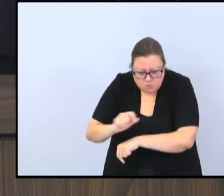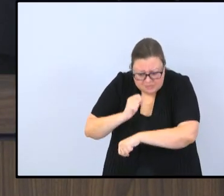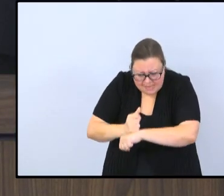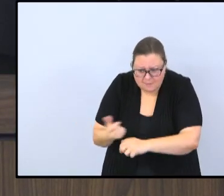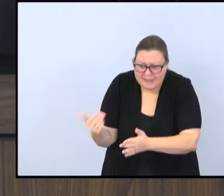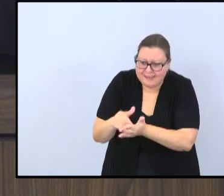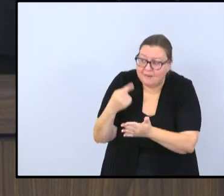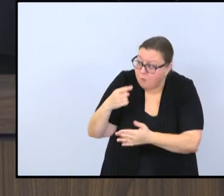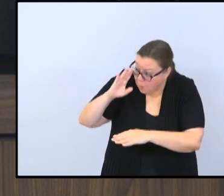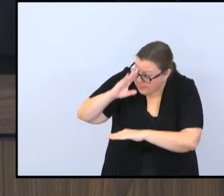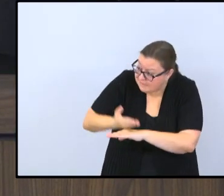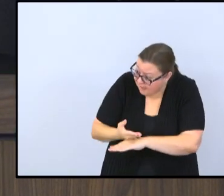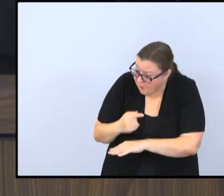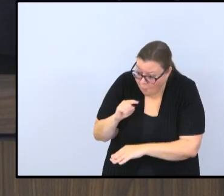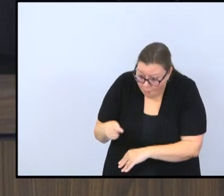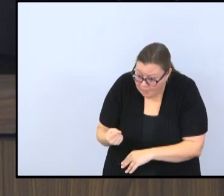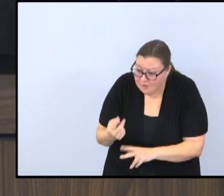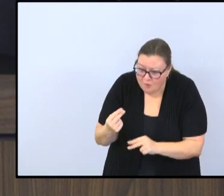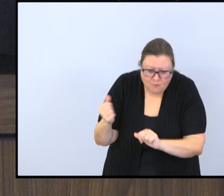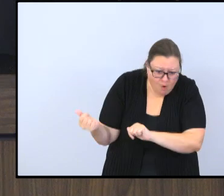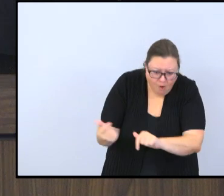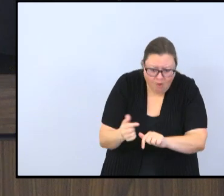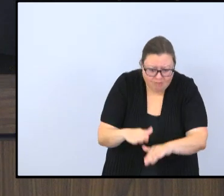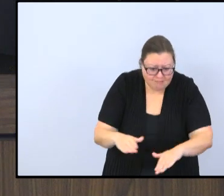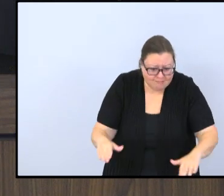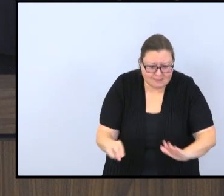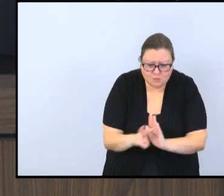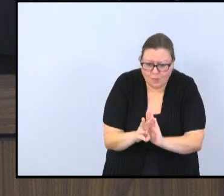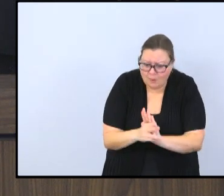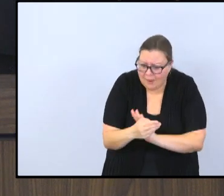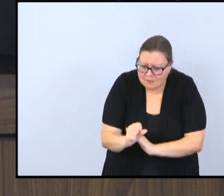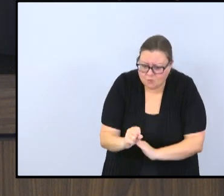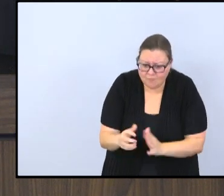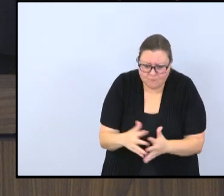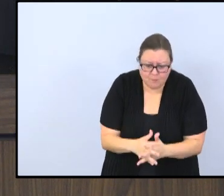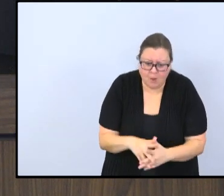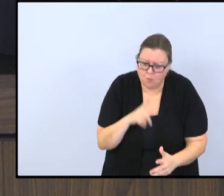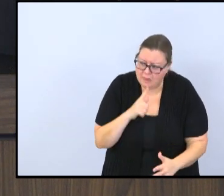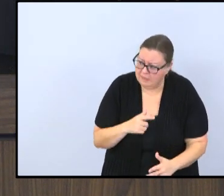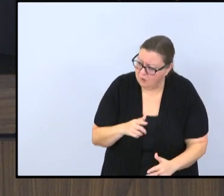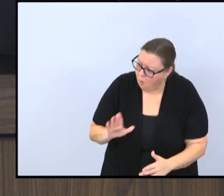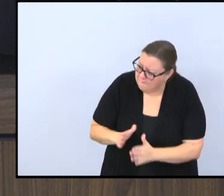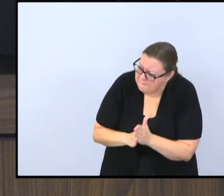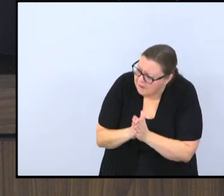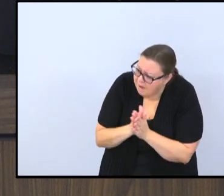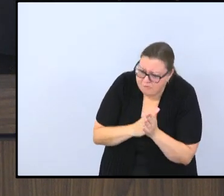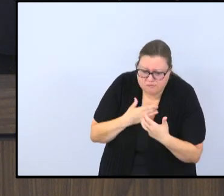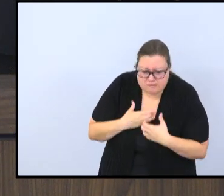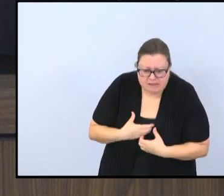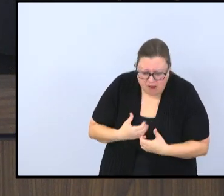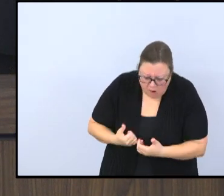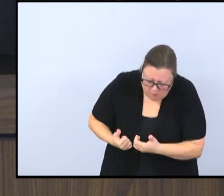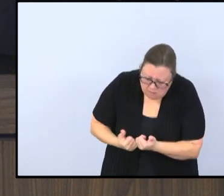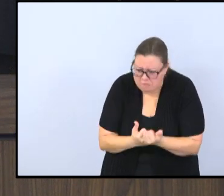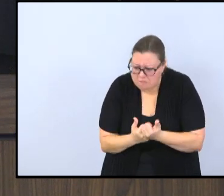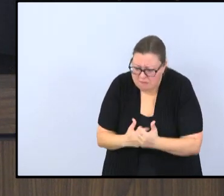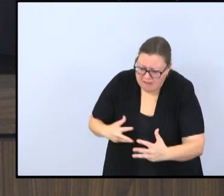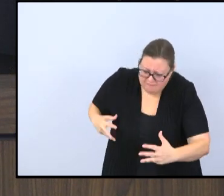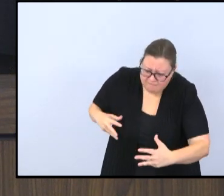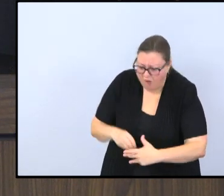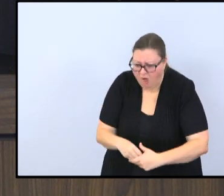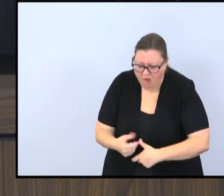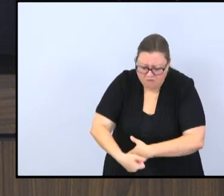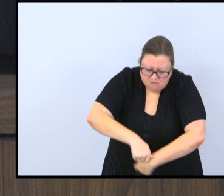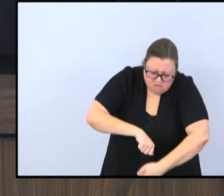kids their Waco High football. I just really admire that passion and that desire to not